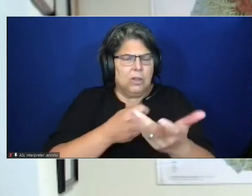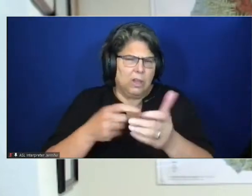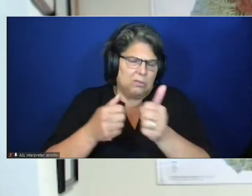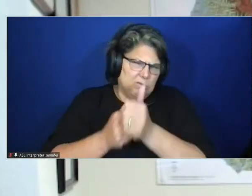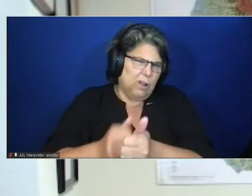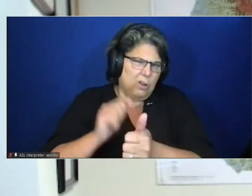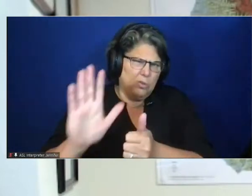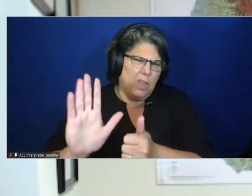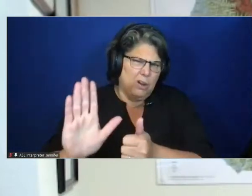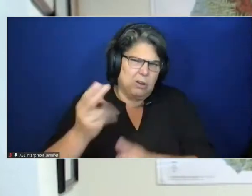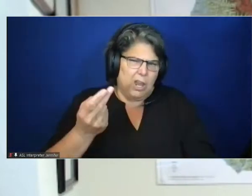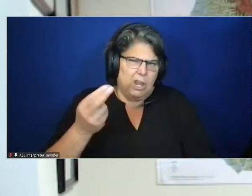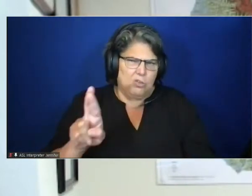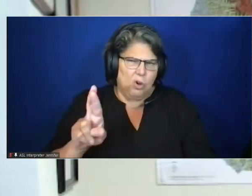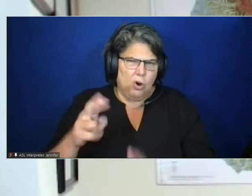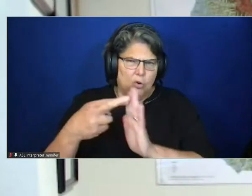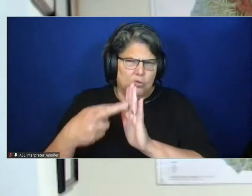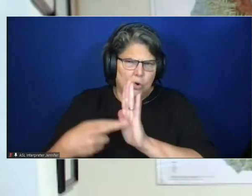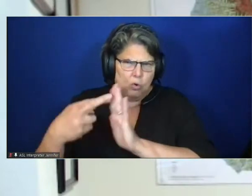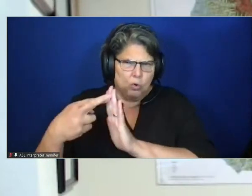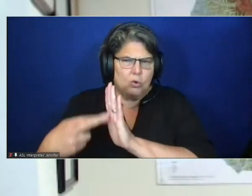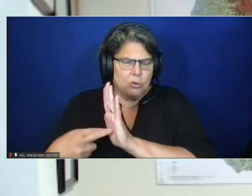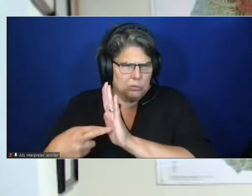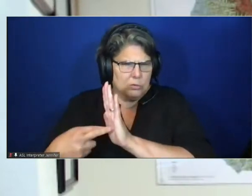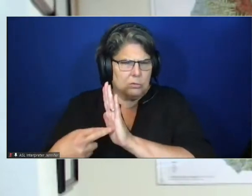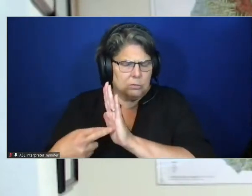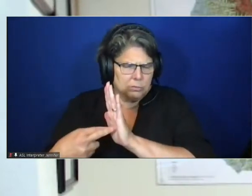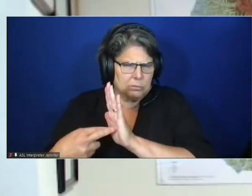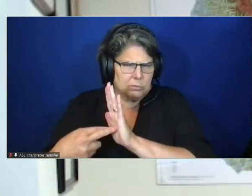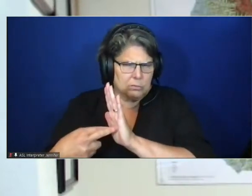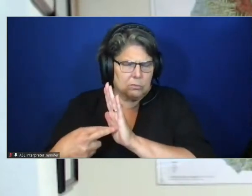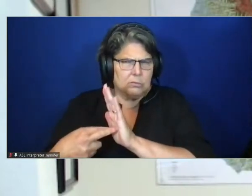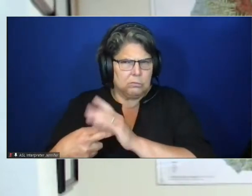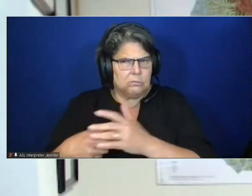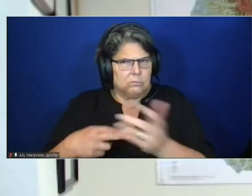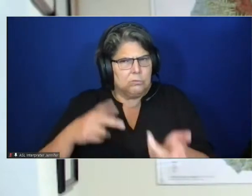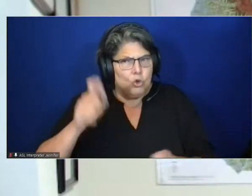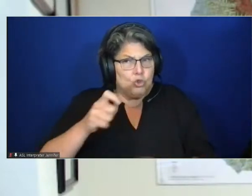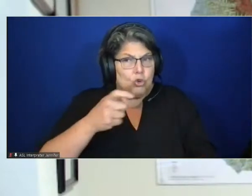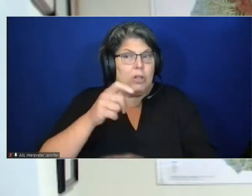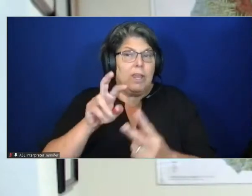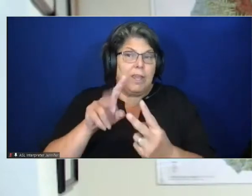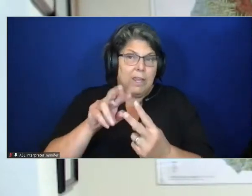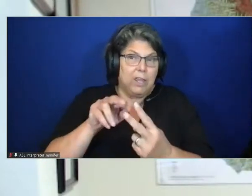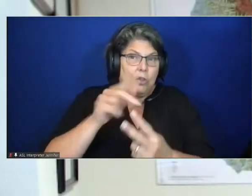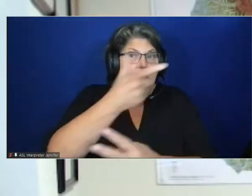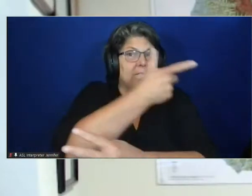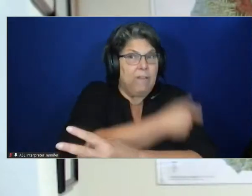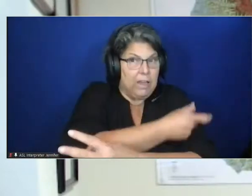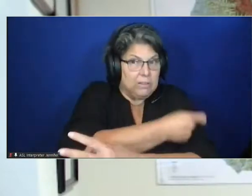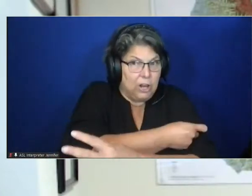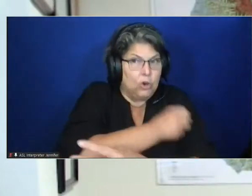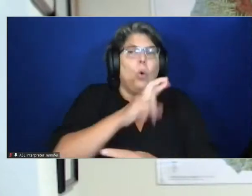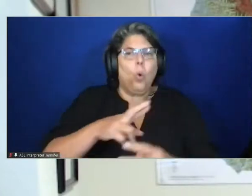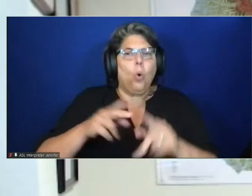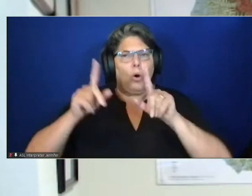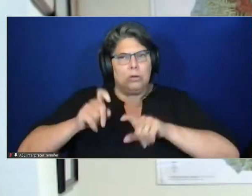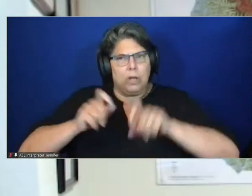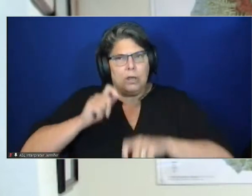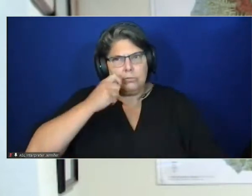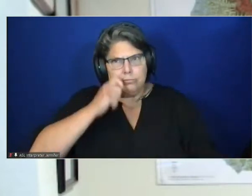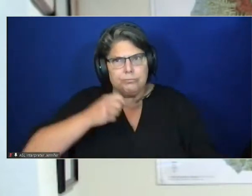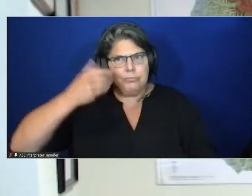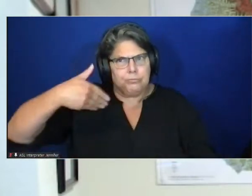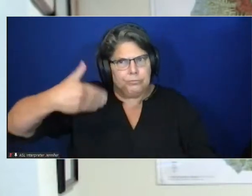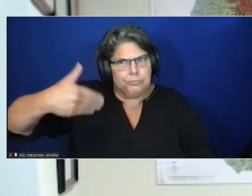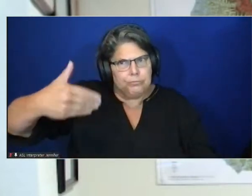rules that they should be vaccinated or regularly tested. When I think that at the